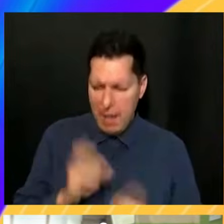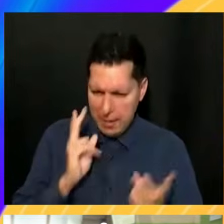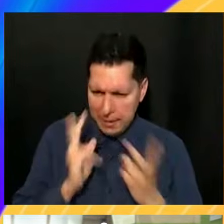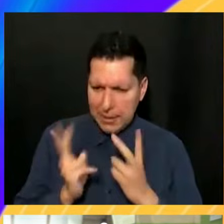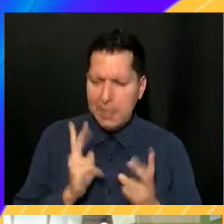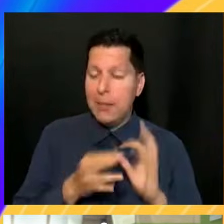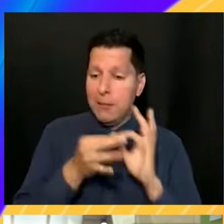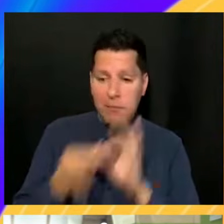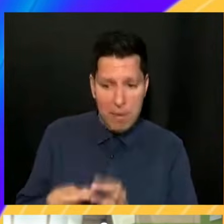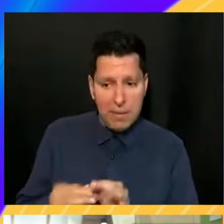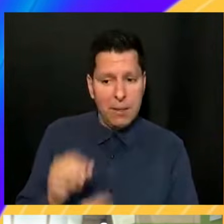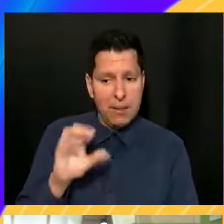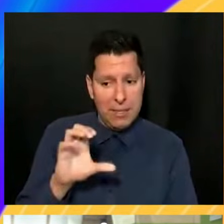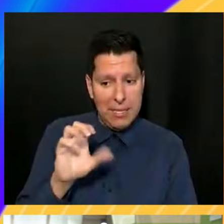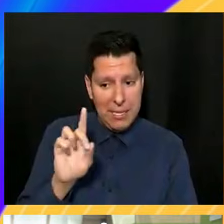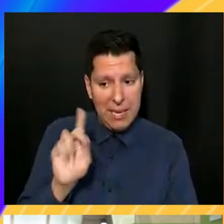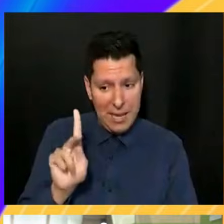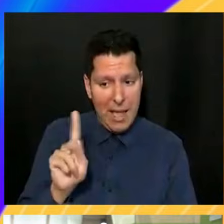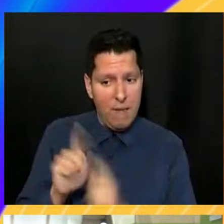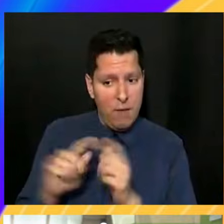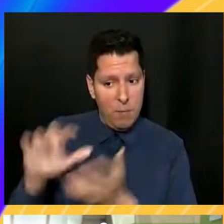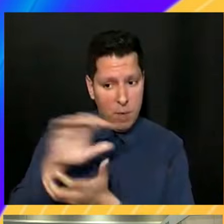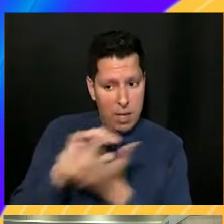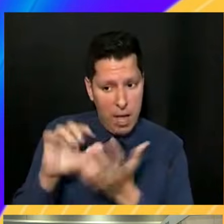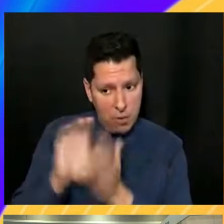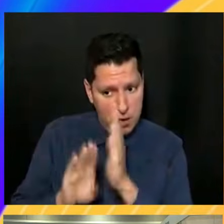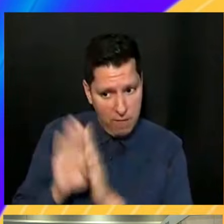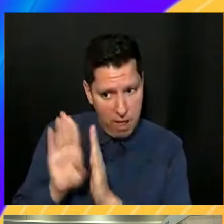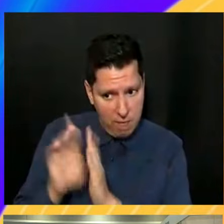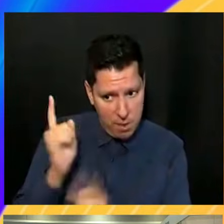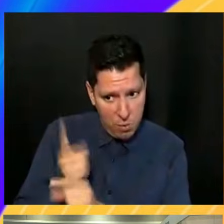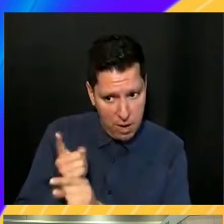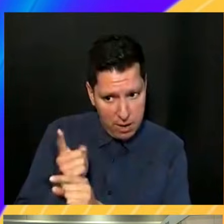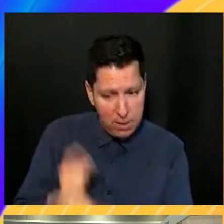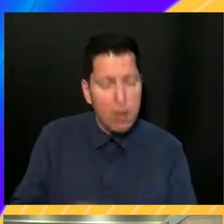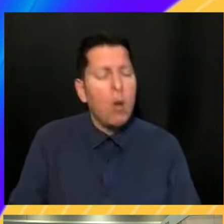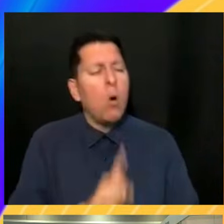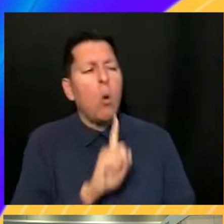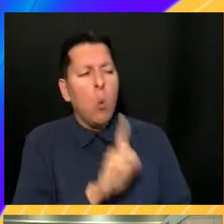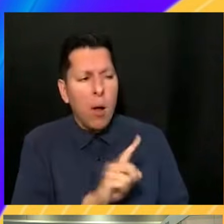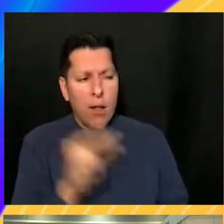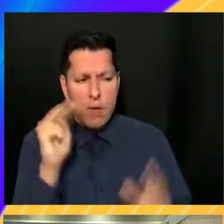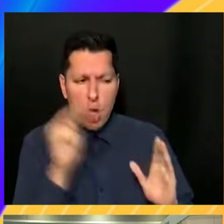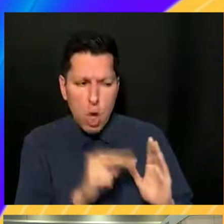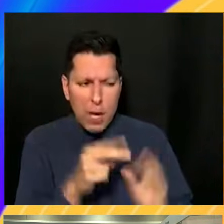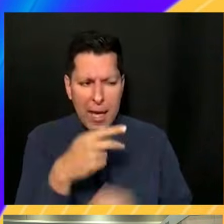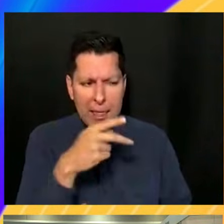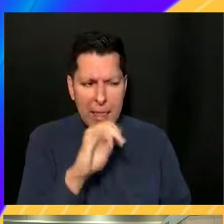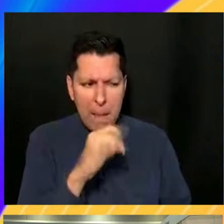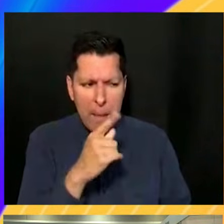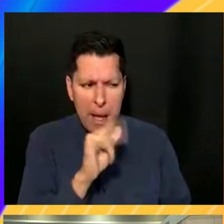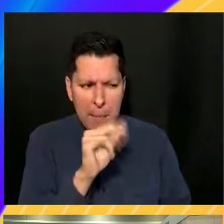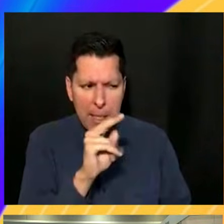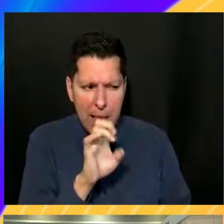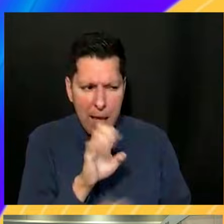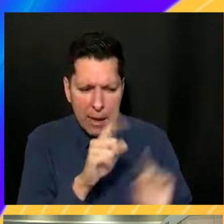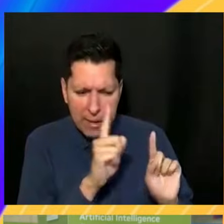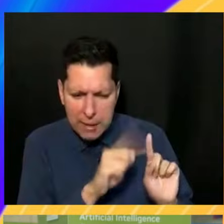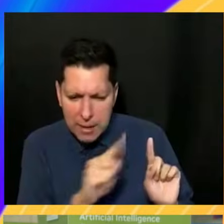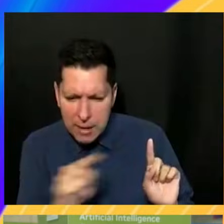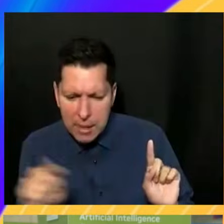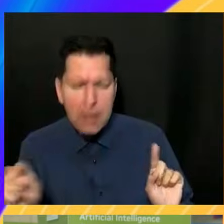AWS Cloud Development Kit. So the actual, if you look at like the code pipeline and what it executes, it's